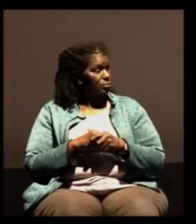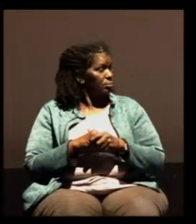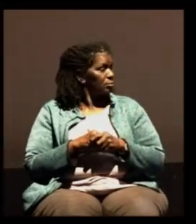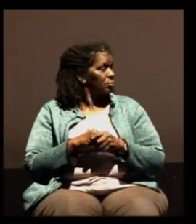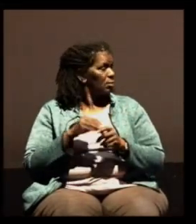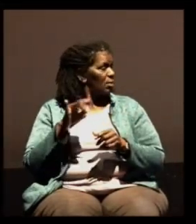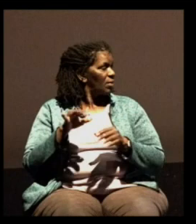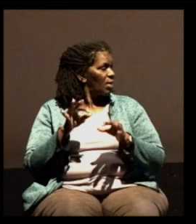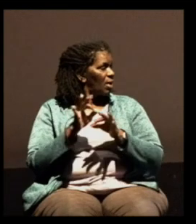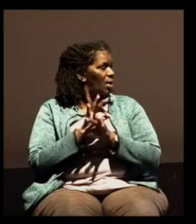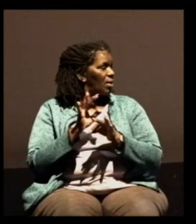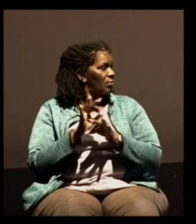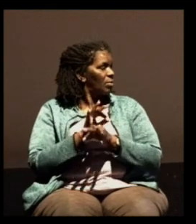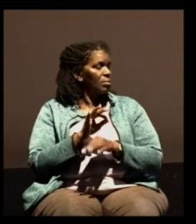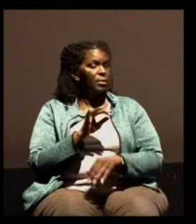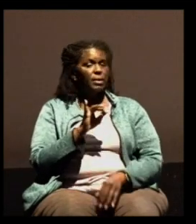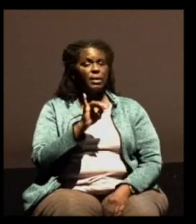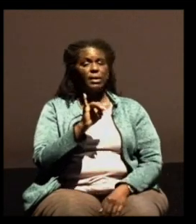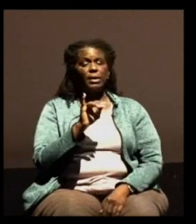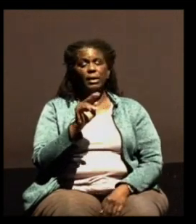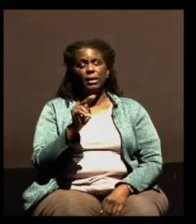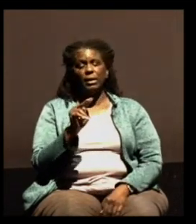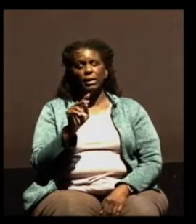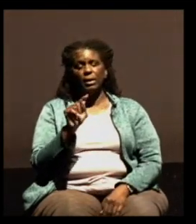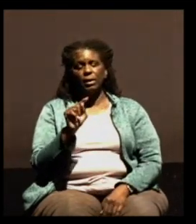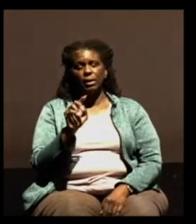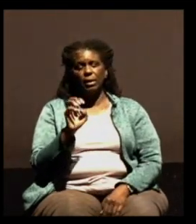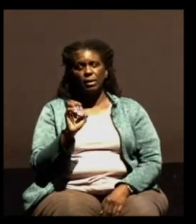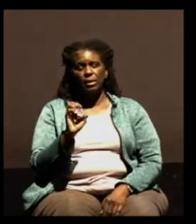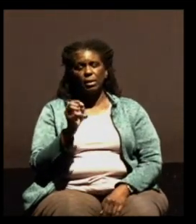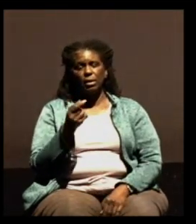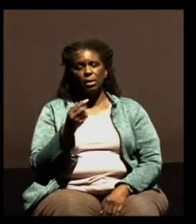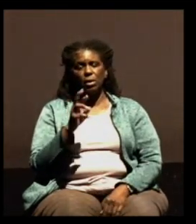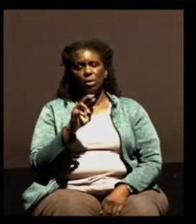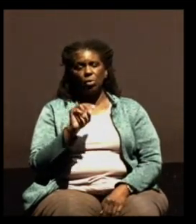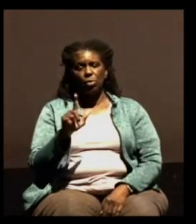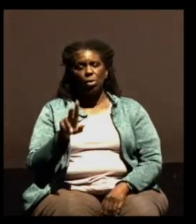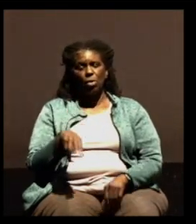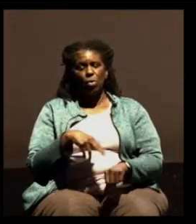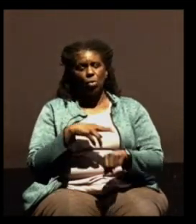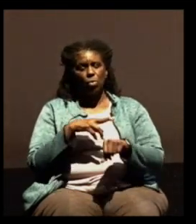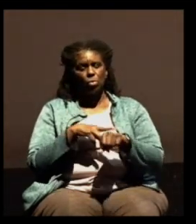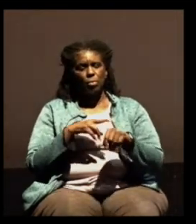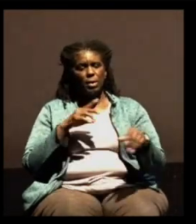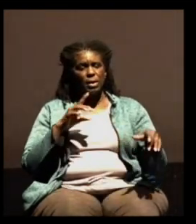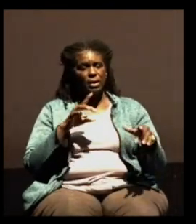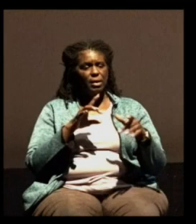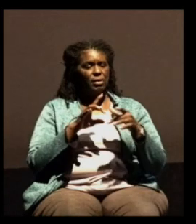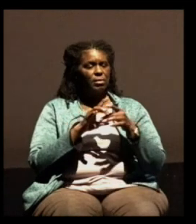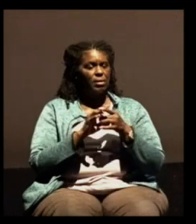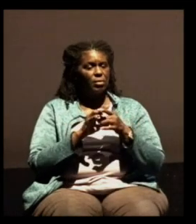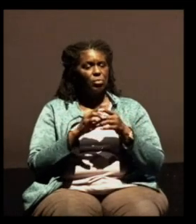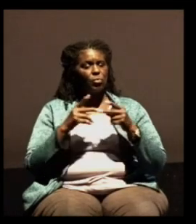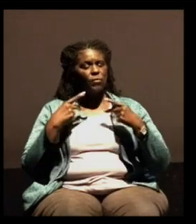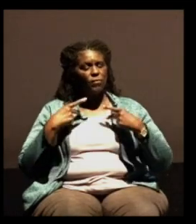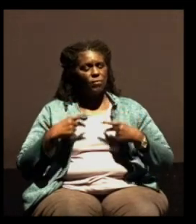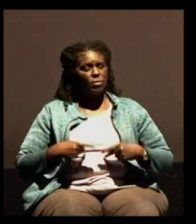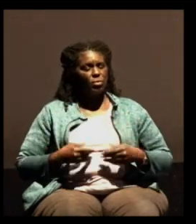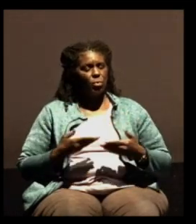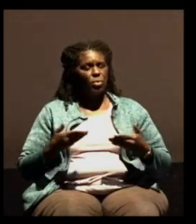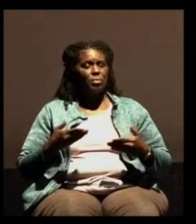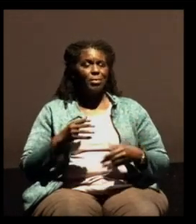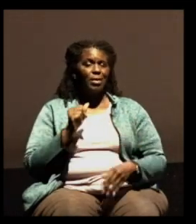Now, when I think of an integral, I usually connect it with physical quantities like calculating area, density, volume,